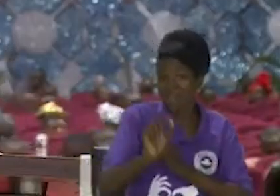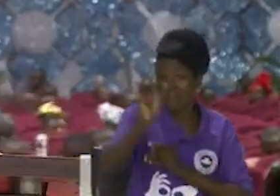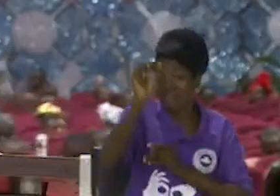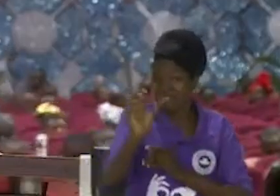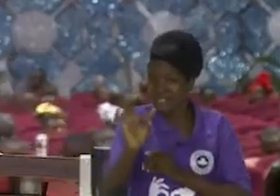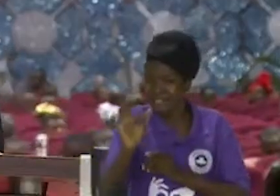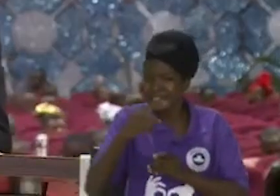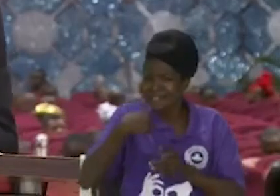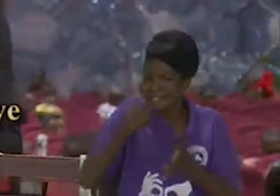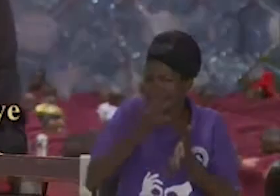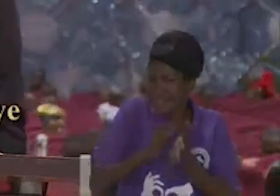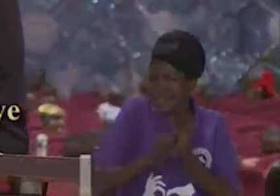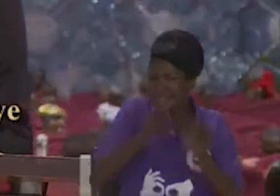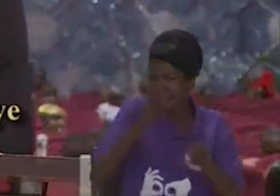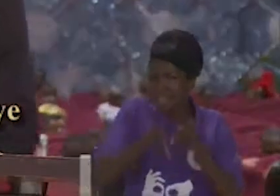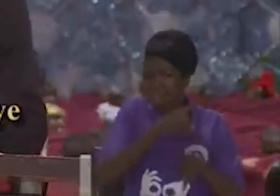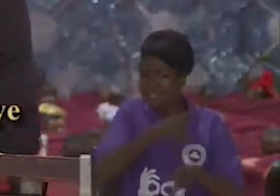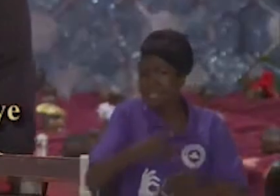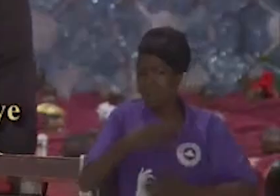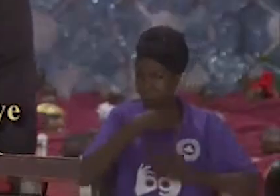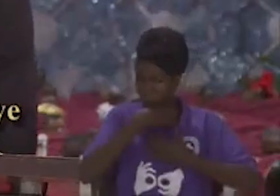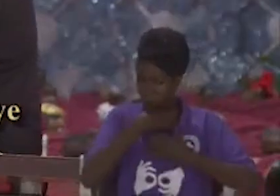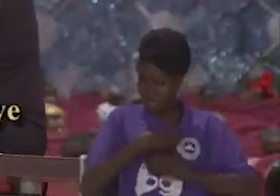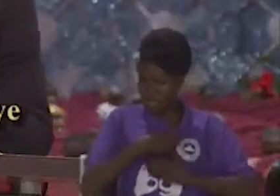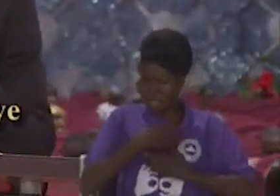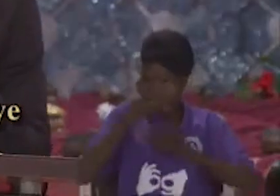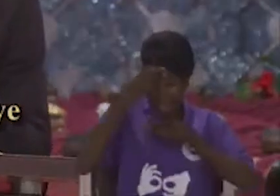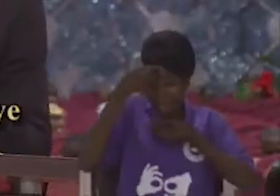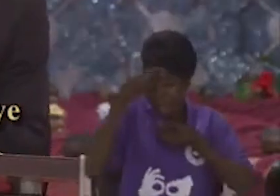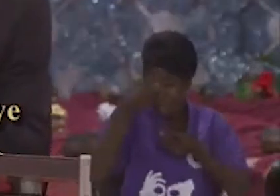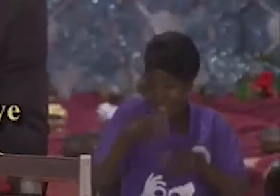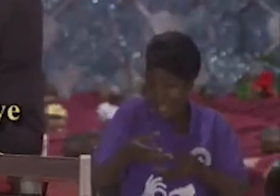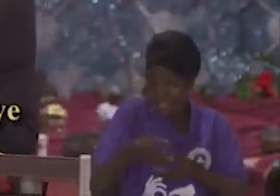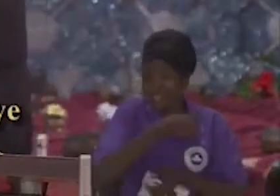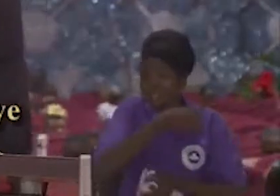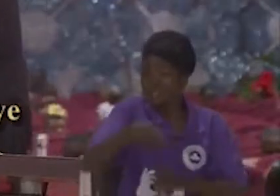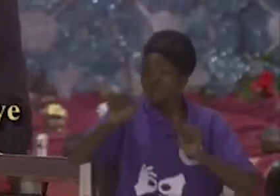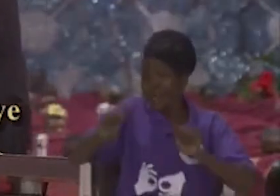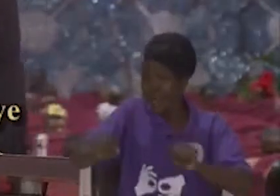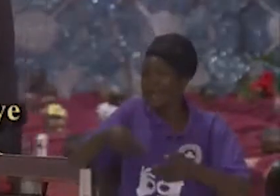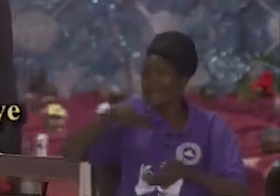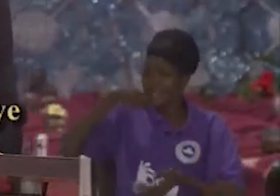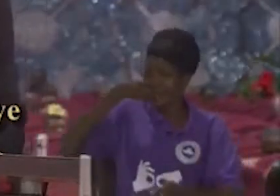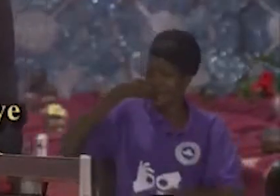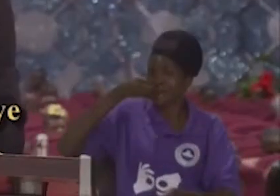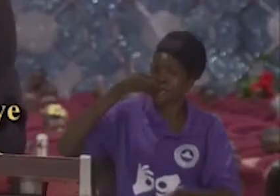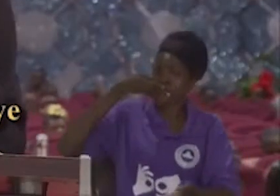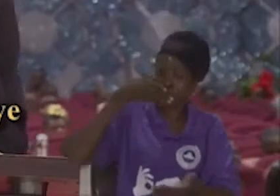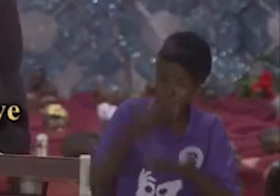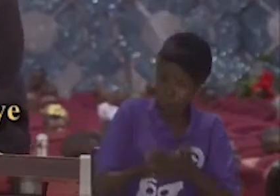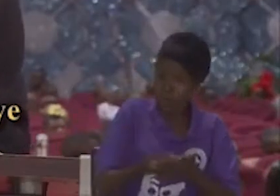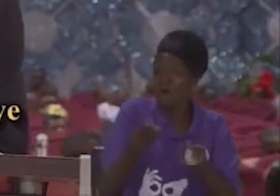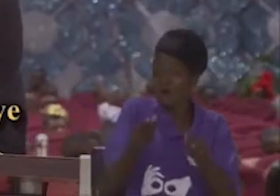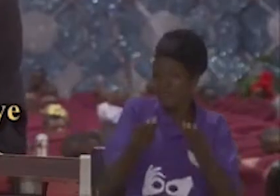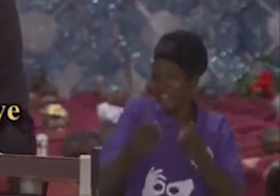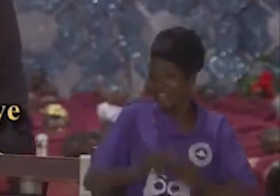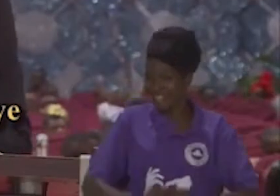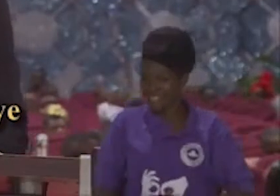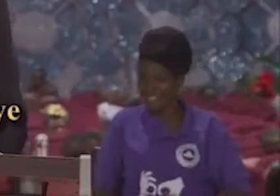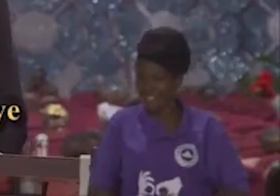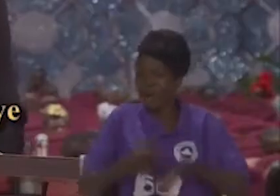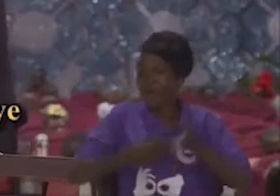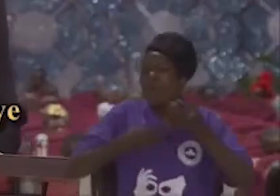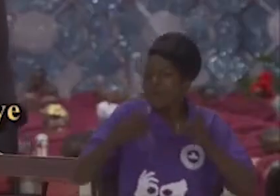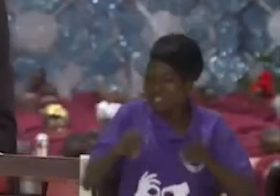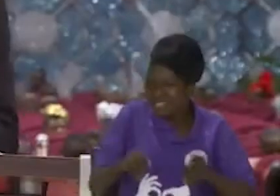says, if ye be willing and obedient, ye shall do what? Eat the good of the land. The question is, what is the good of our land in this